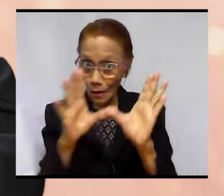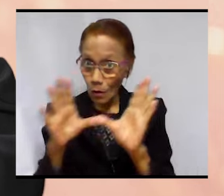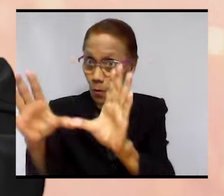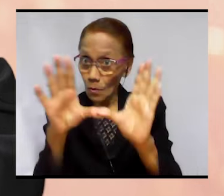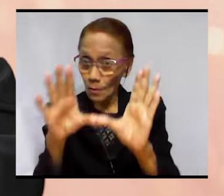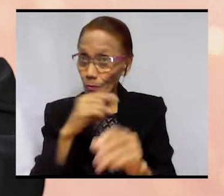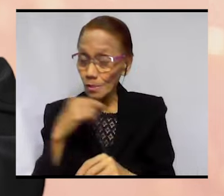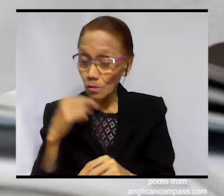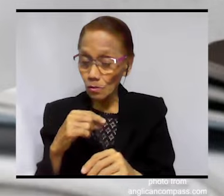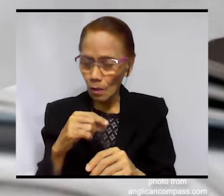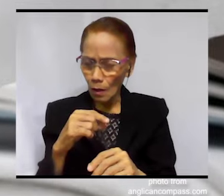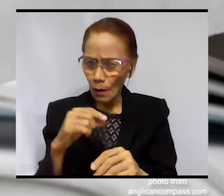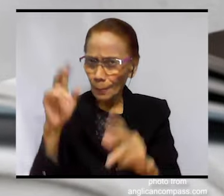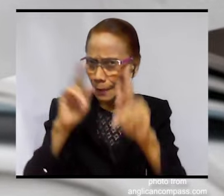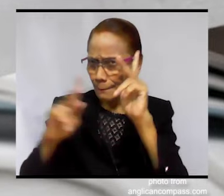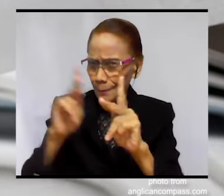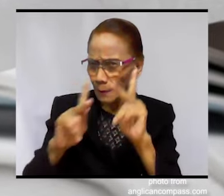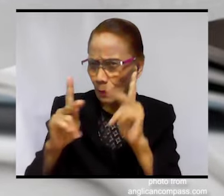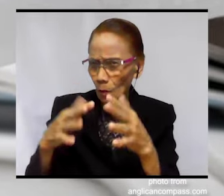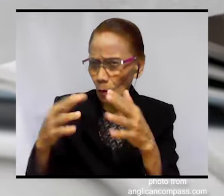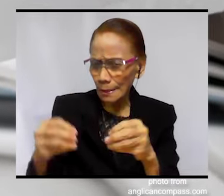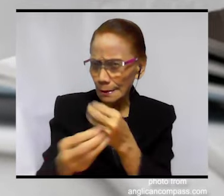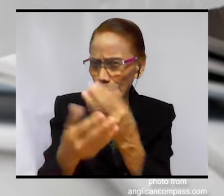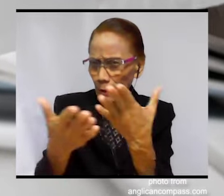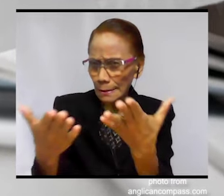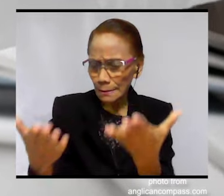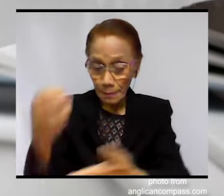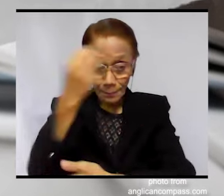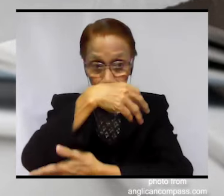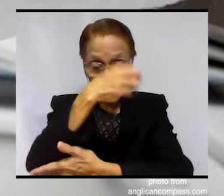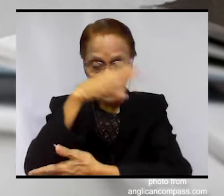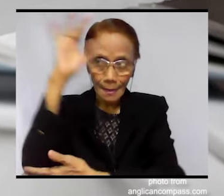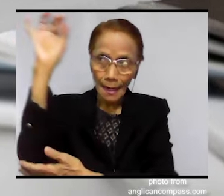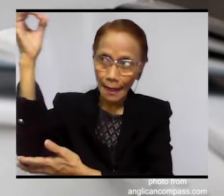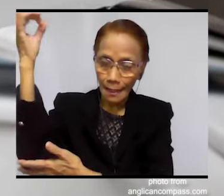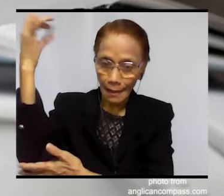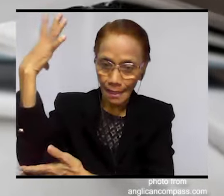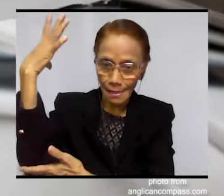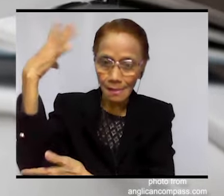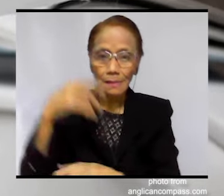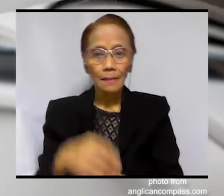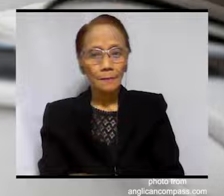priesthood of the faithful, which is given by baptismal grace.